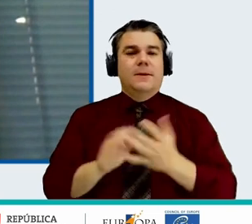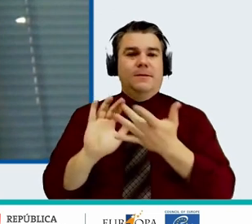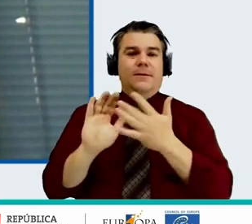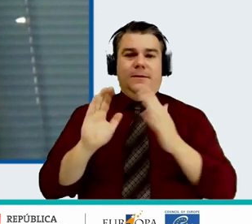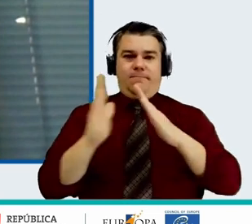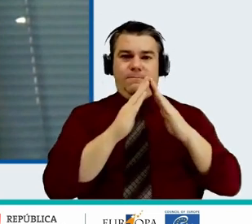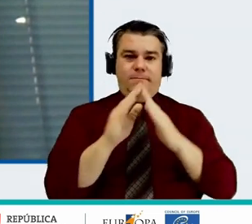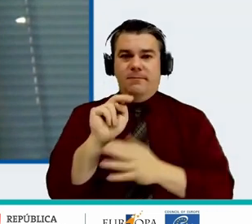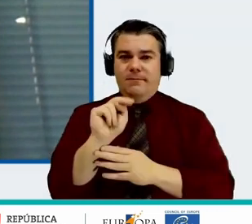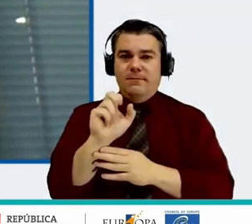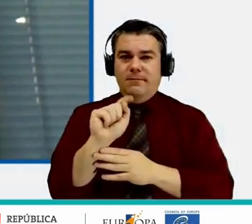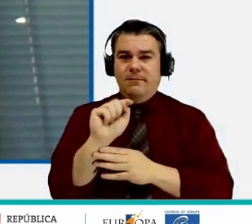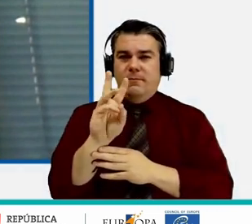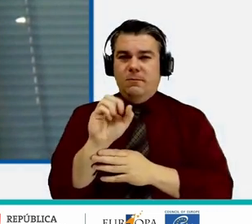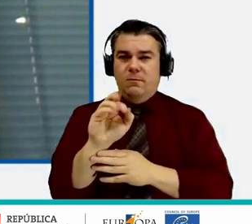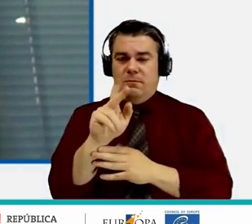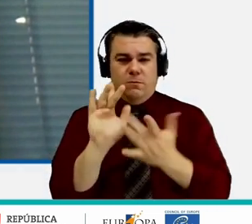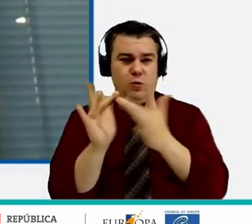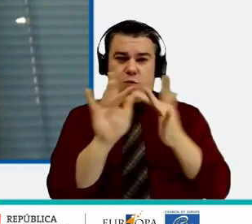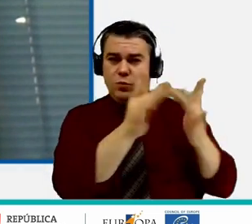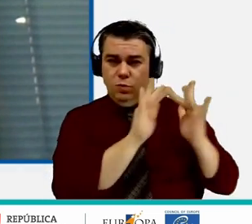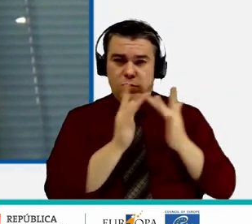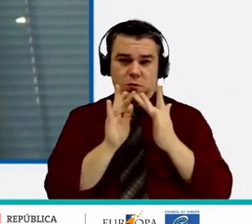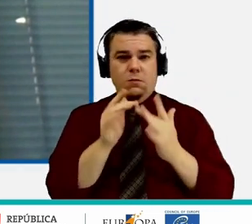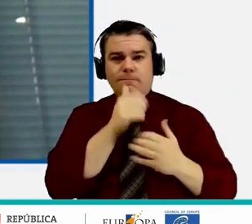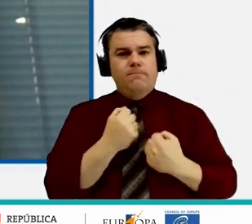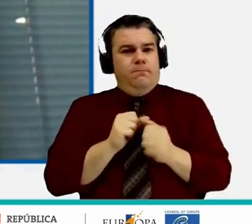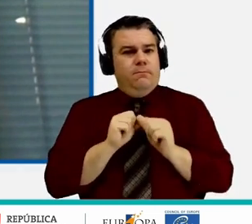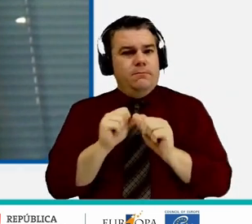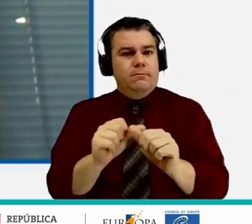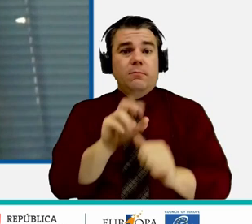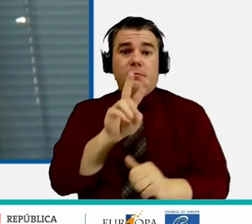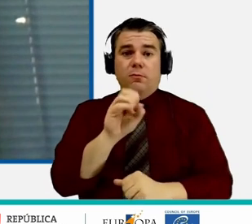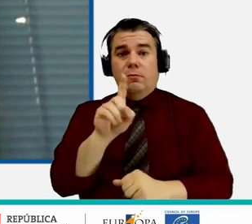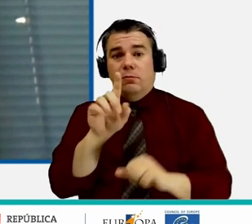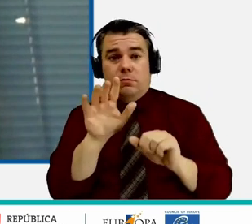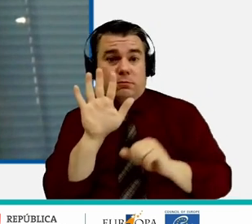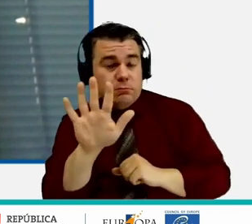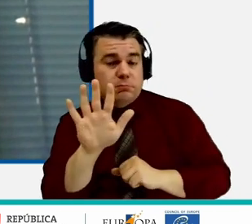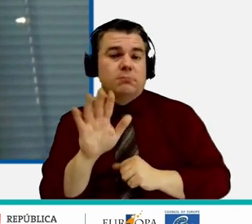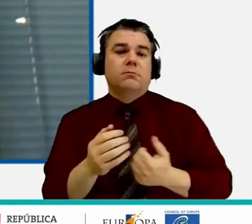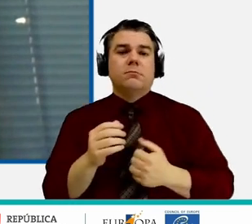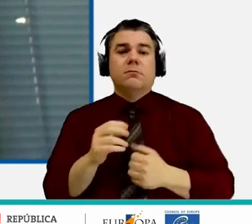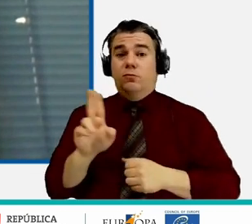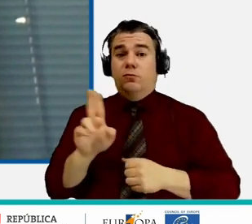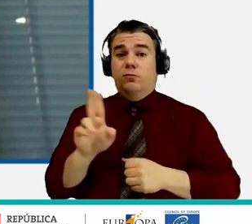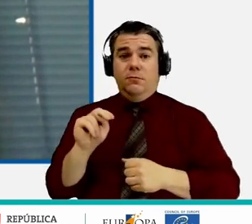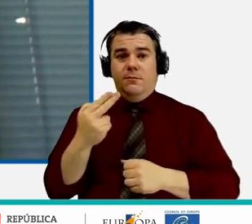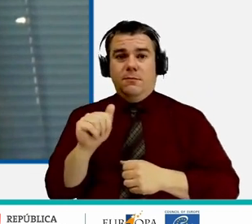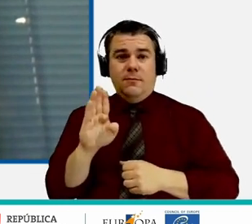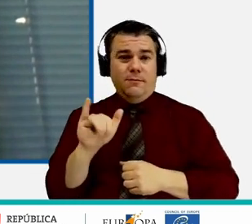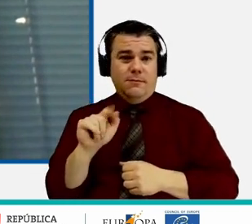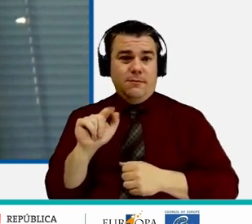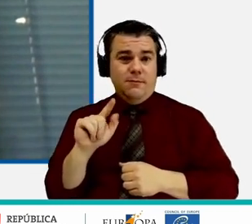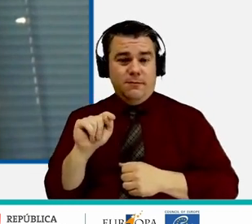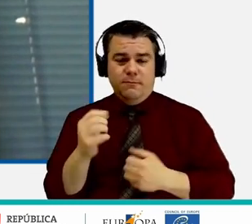Resilient Cities Network in 2015, and before that, UN Habitat's City Resilience Rewards Program, or